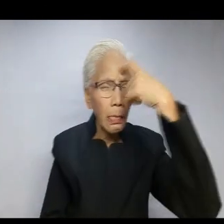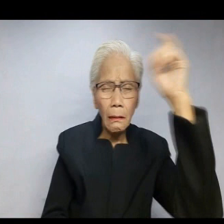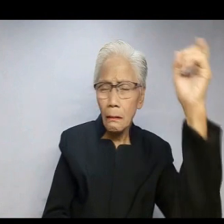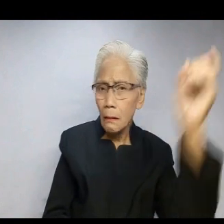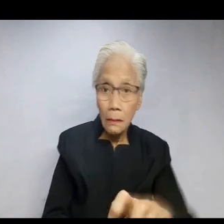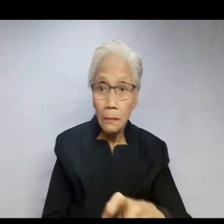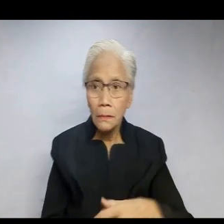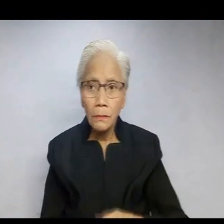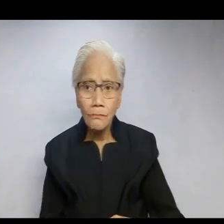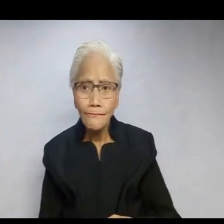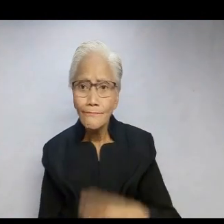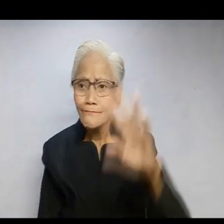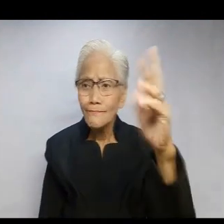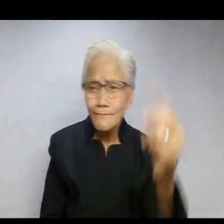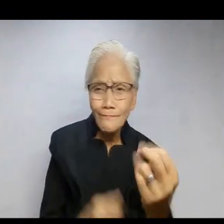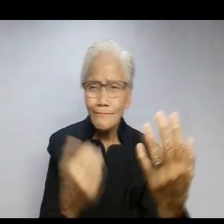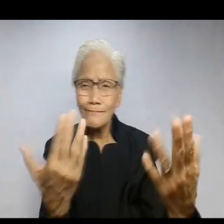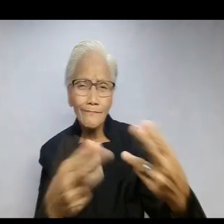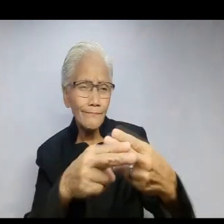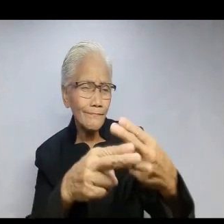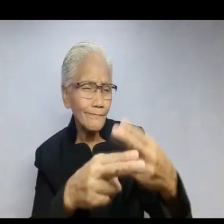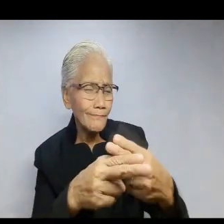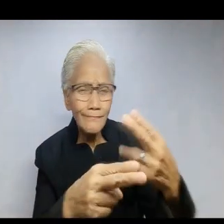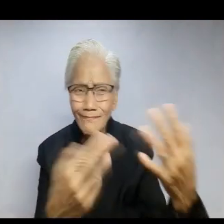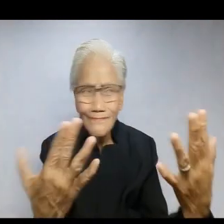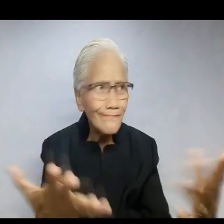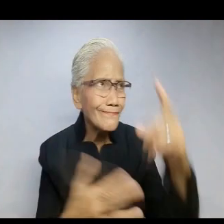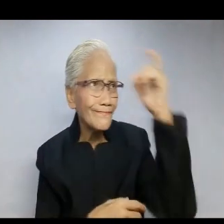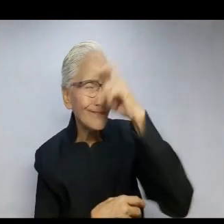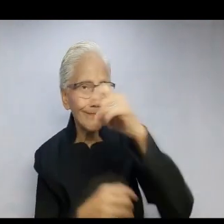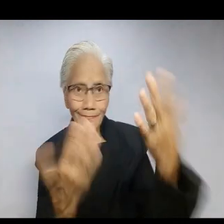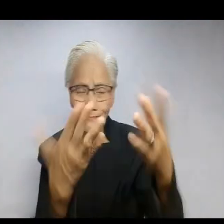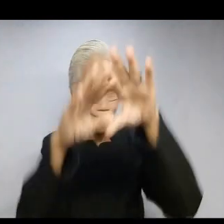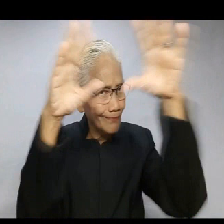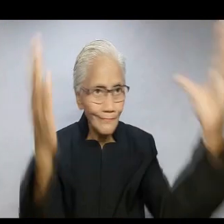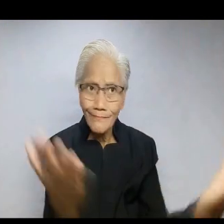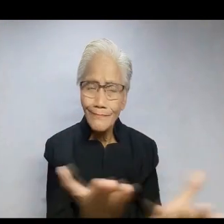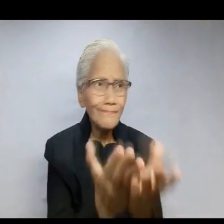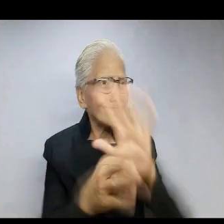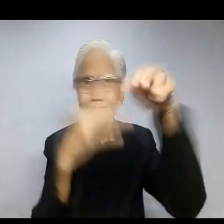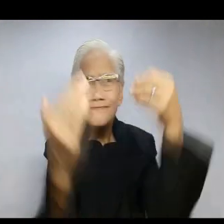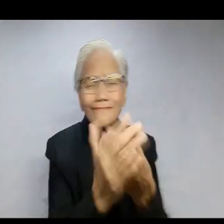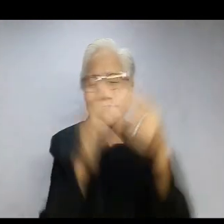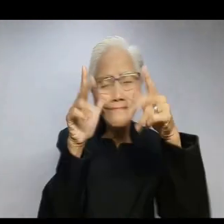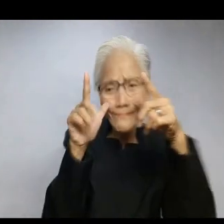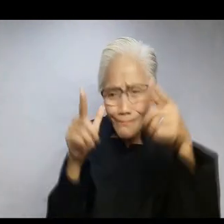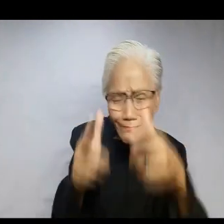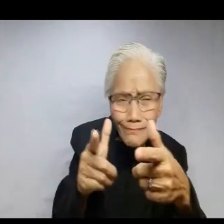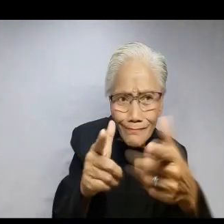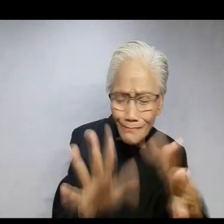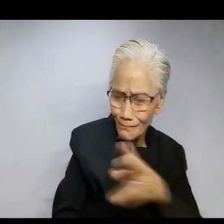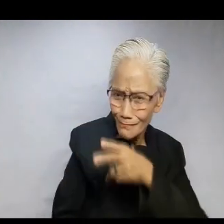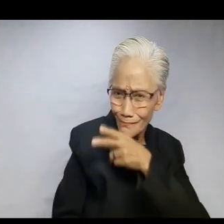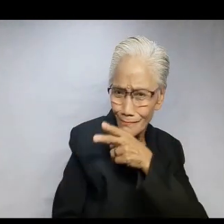not understand you? When the learned and the so-called wise of this world, they all looked at you